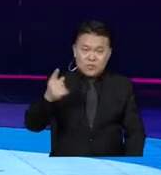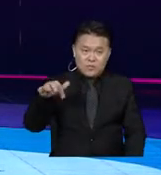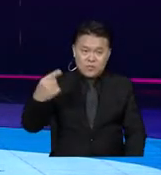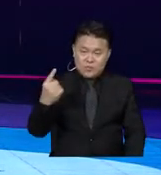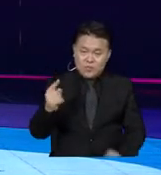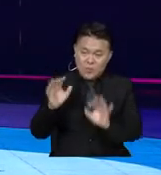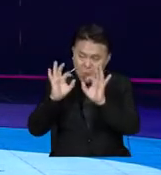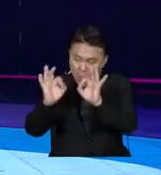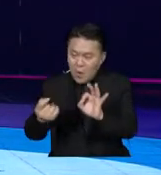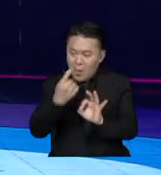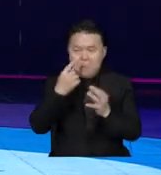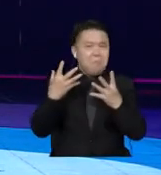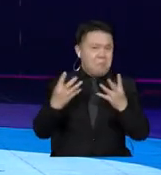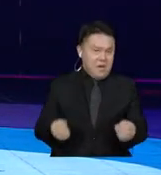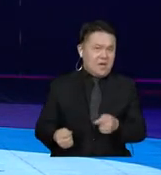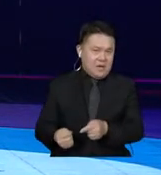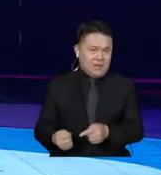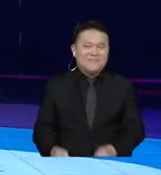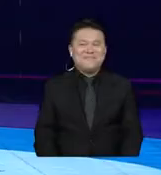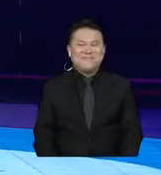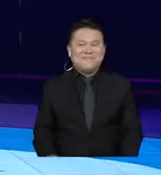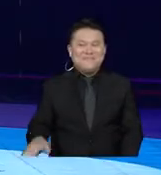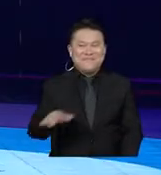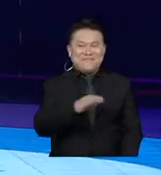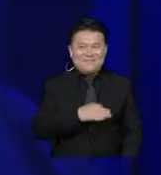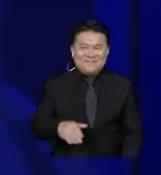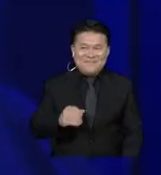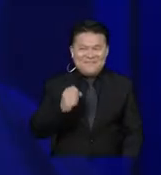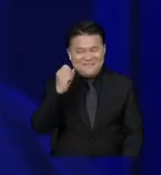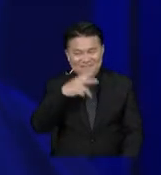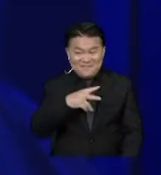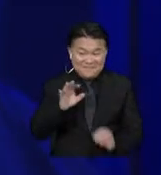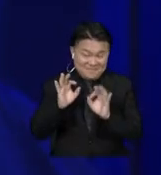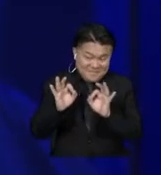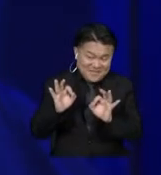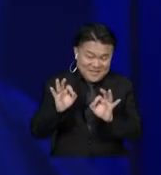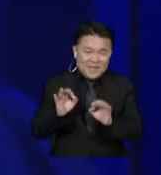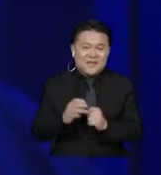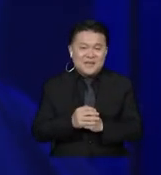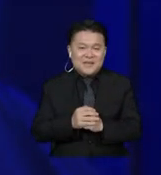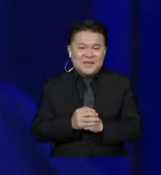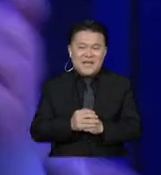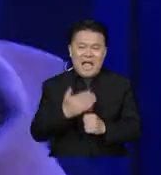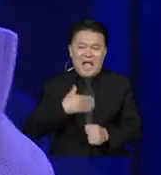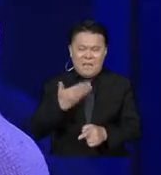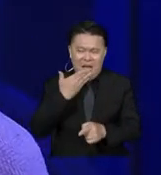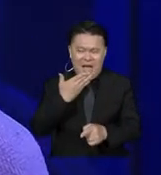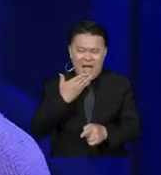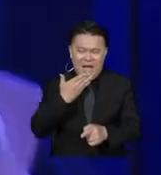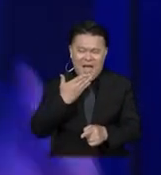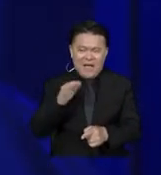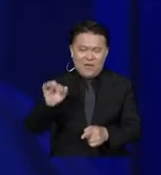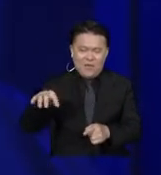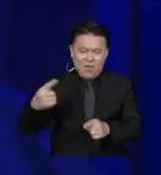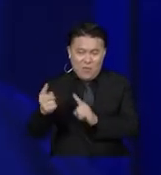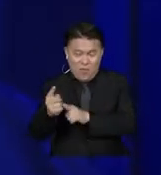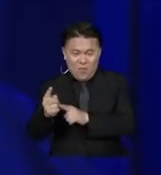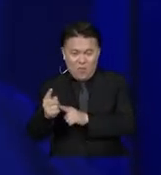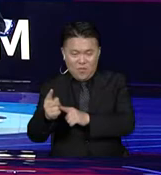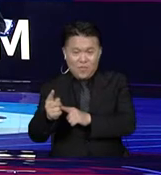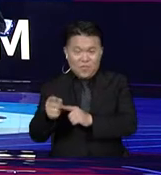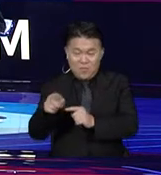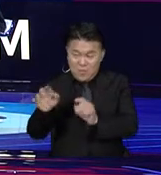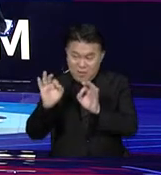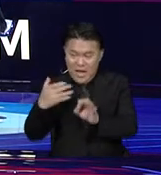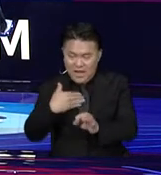we look to nature with humility, we can see that bonobos, other animals, they really can't help us.